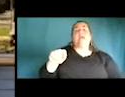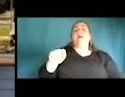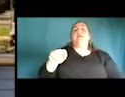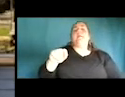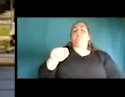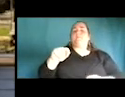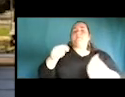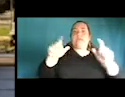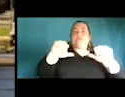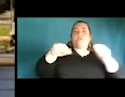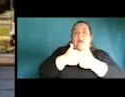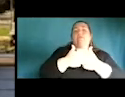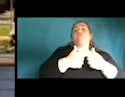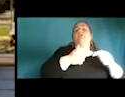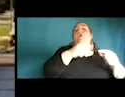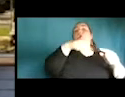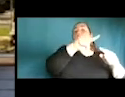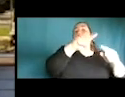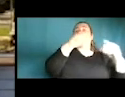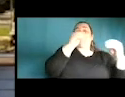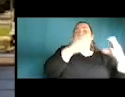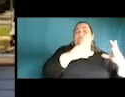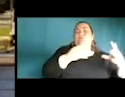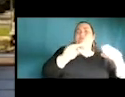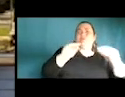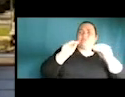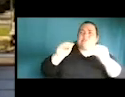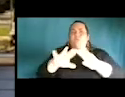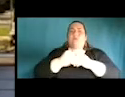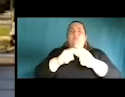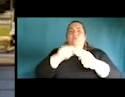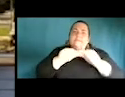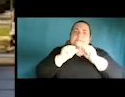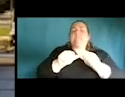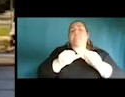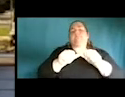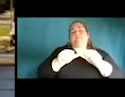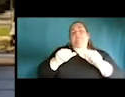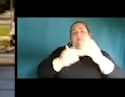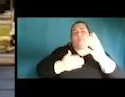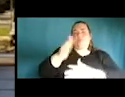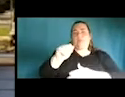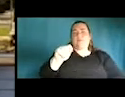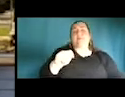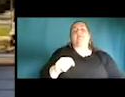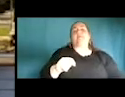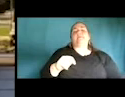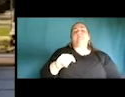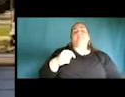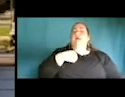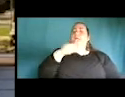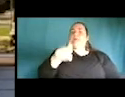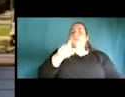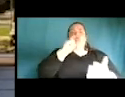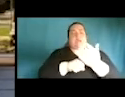I would feel remiss if I did not remark on these events. And yet, for just this evening, I would like to focus on